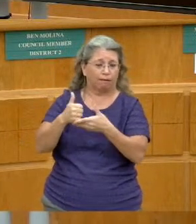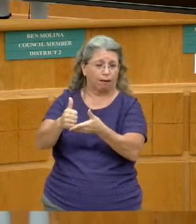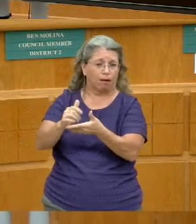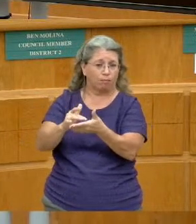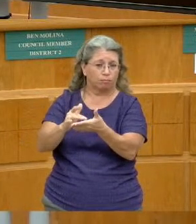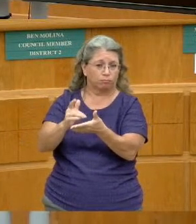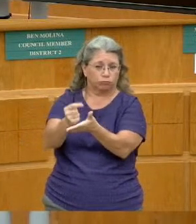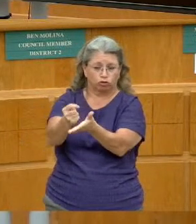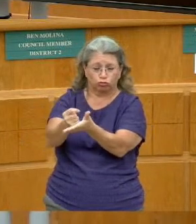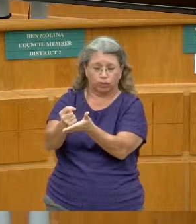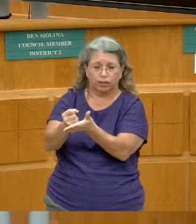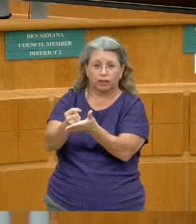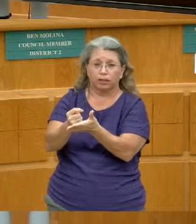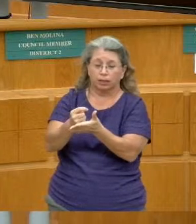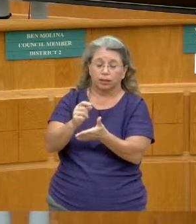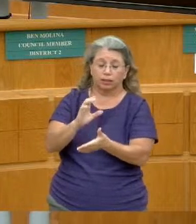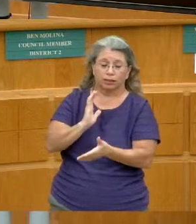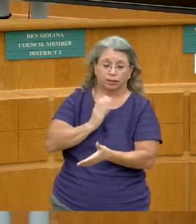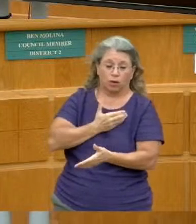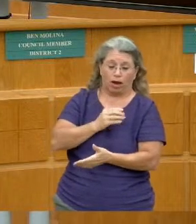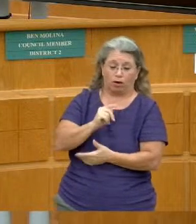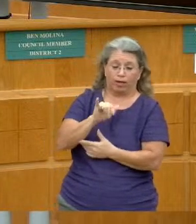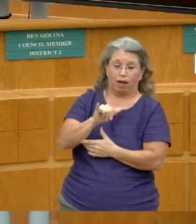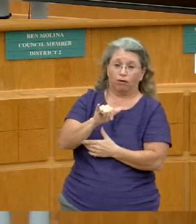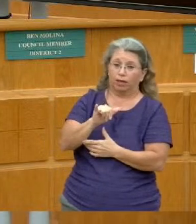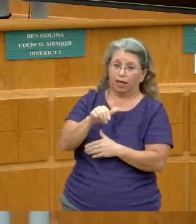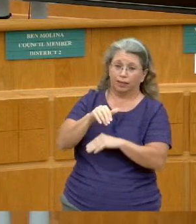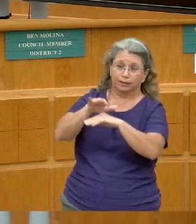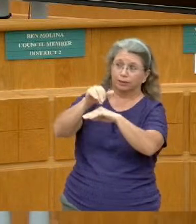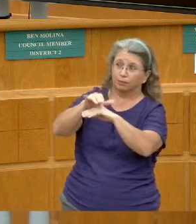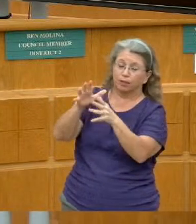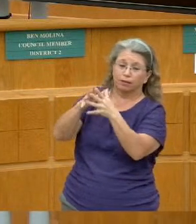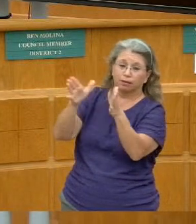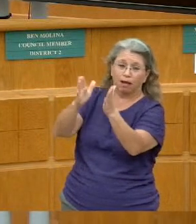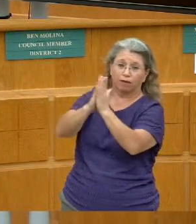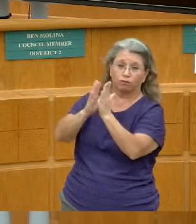has a lot of asks out there, and we expect that